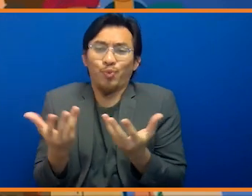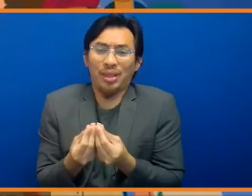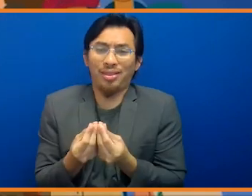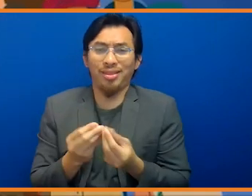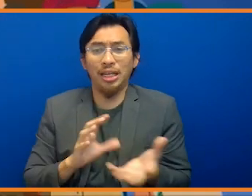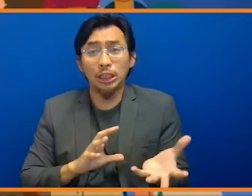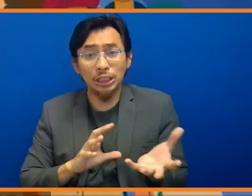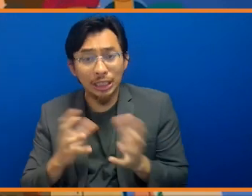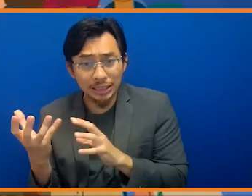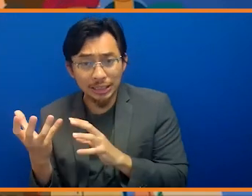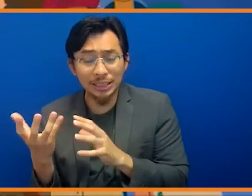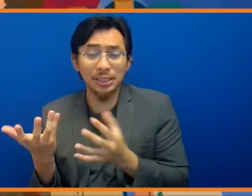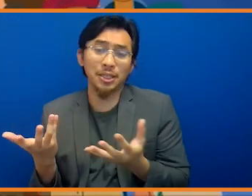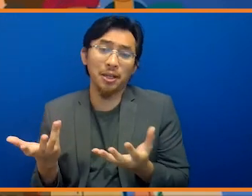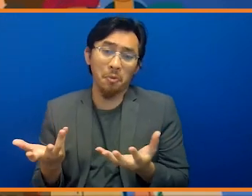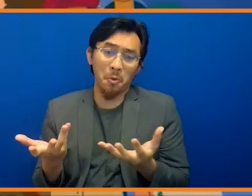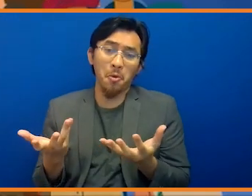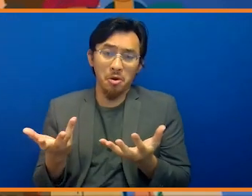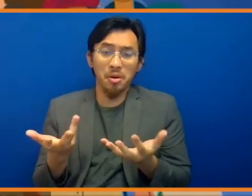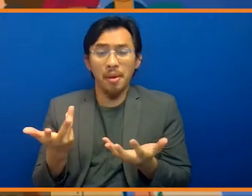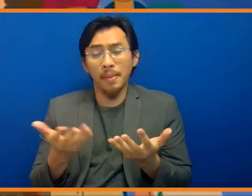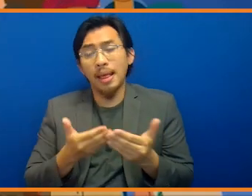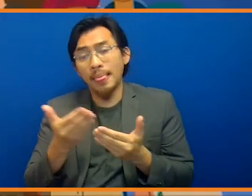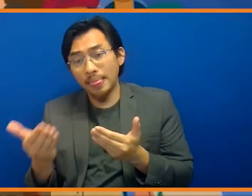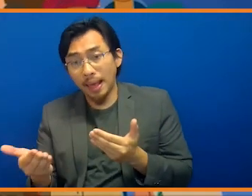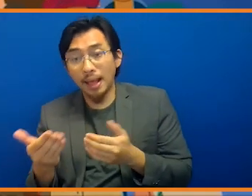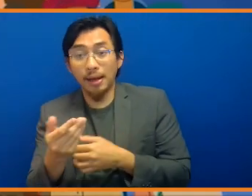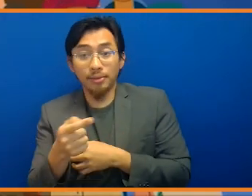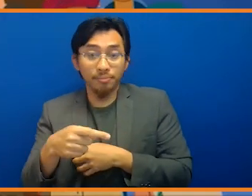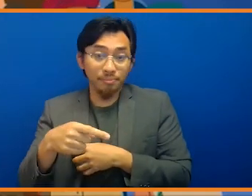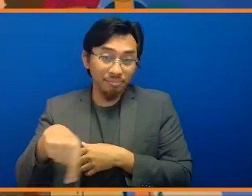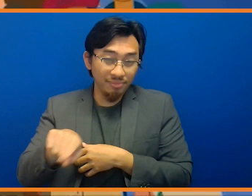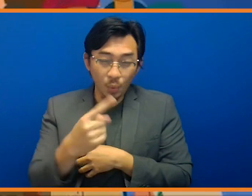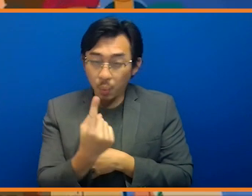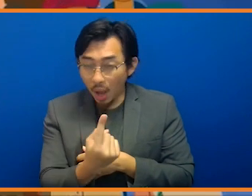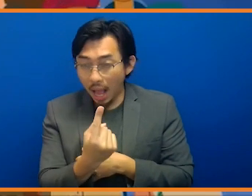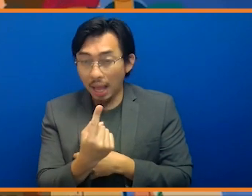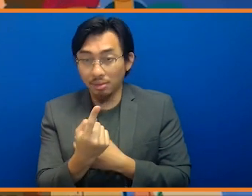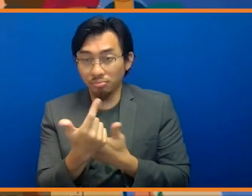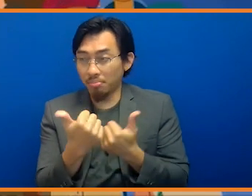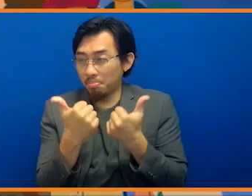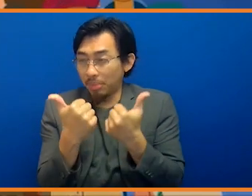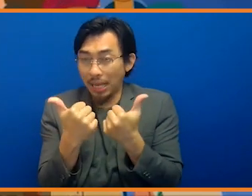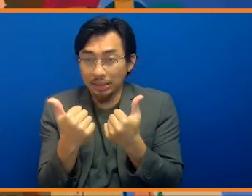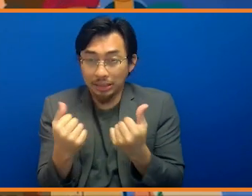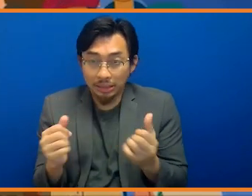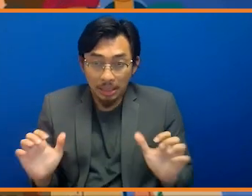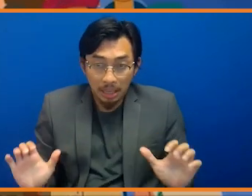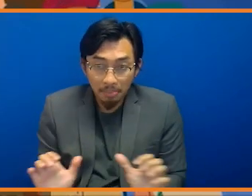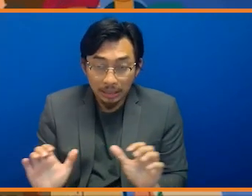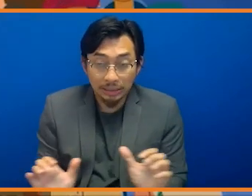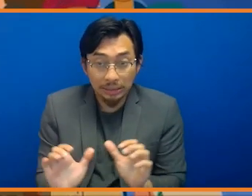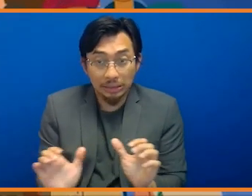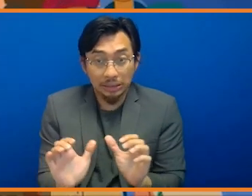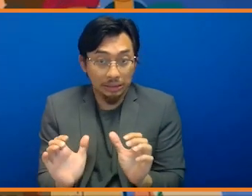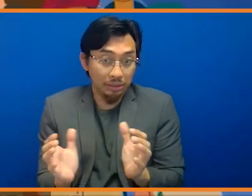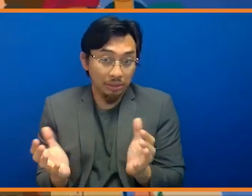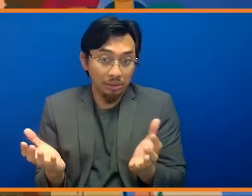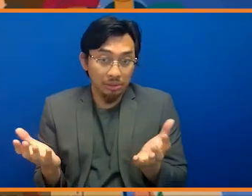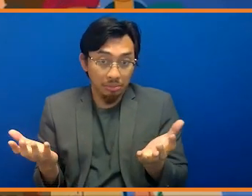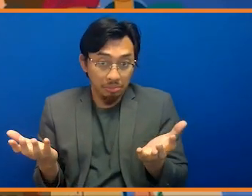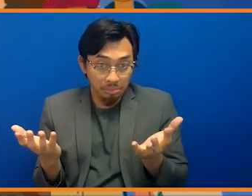with the disaster. Yeah, and then the one that really the best practice